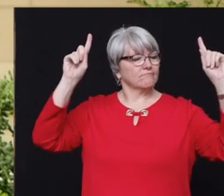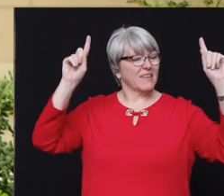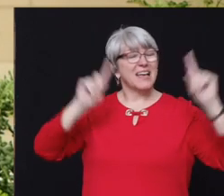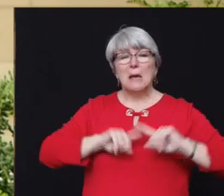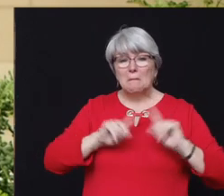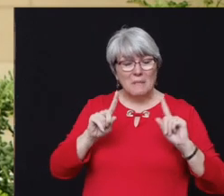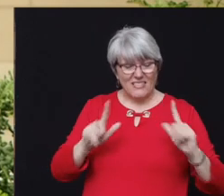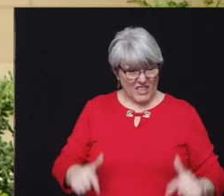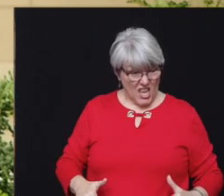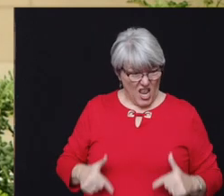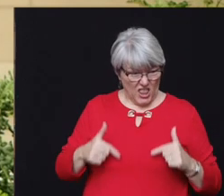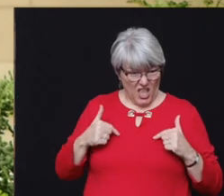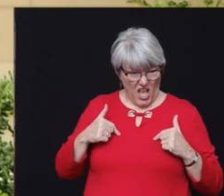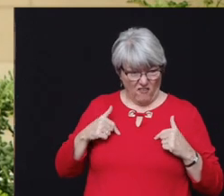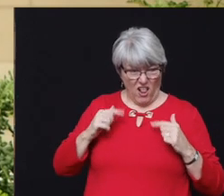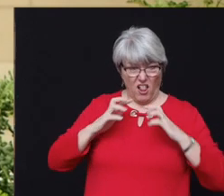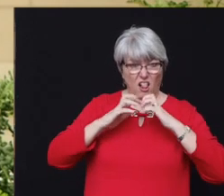But then life began to unravel.